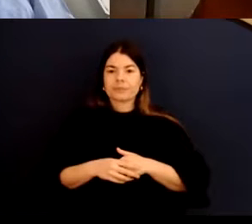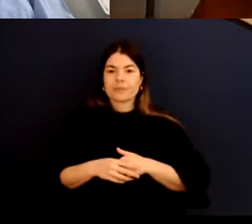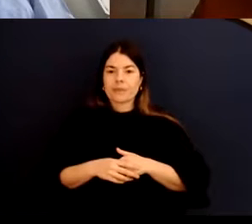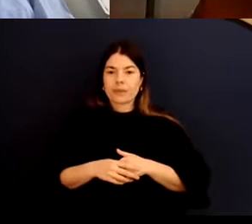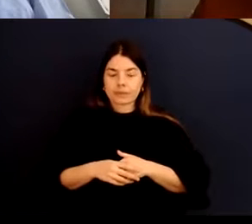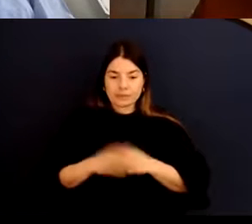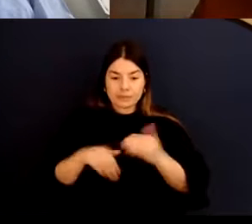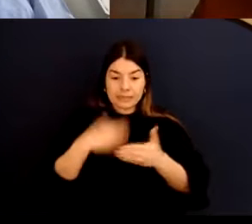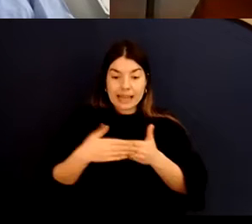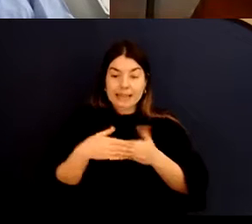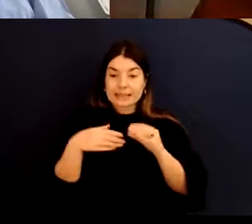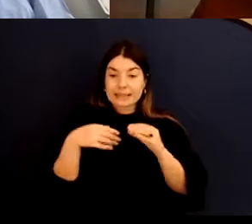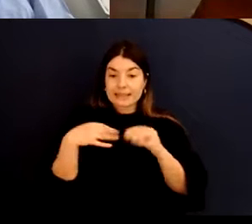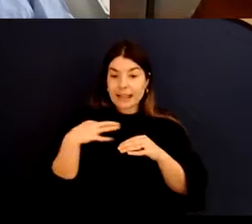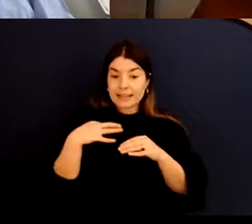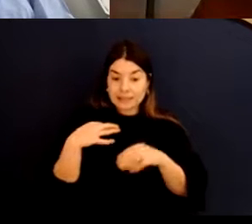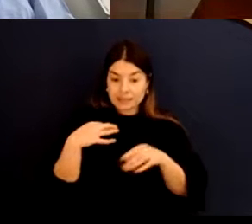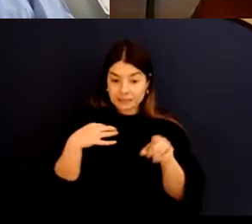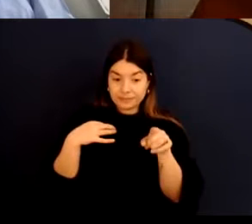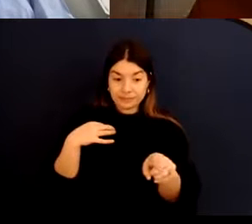for this question is Walter Perry Sr.